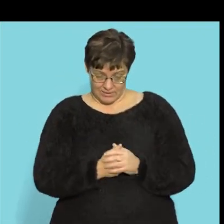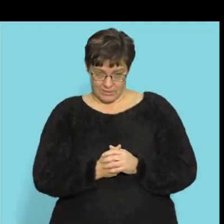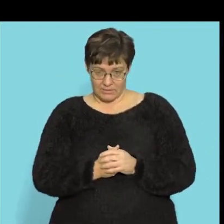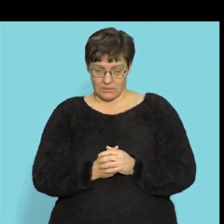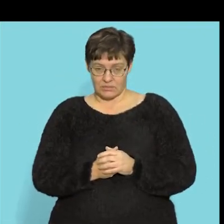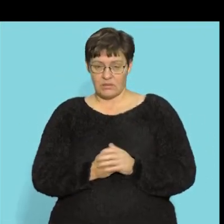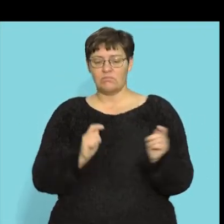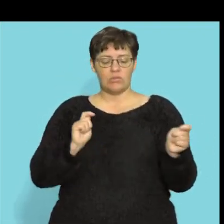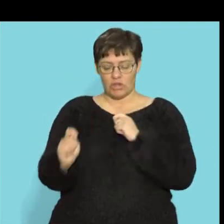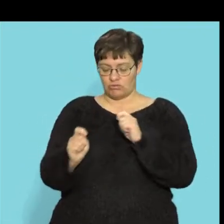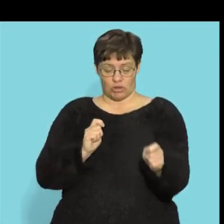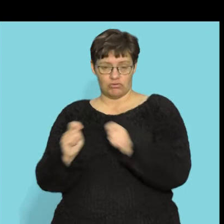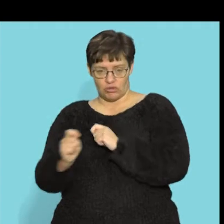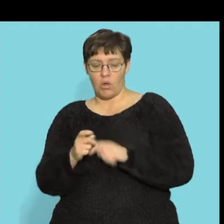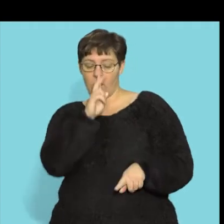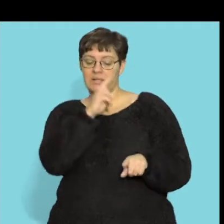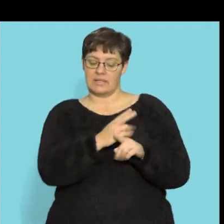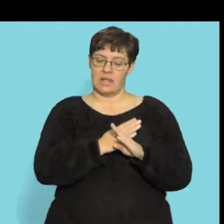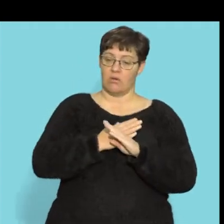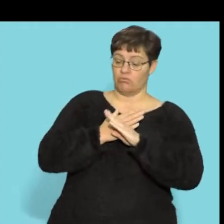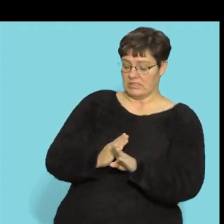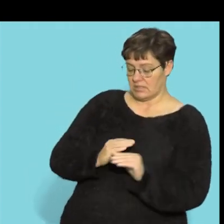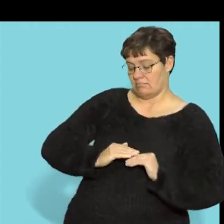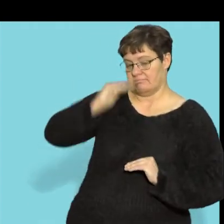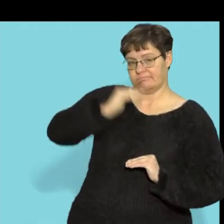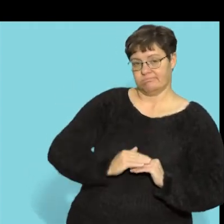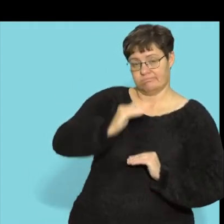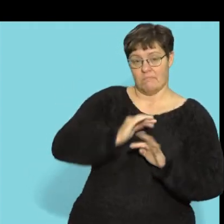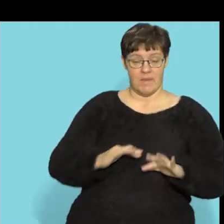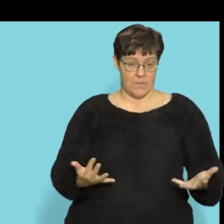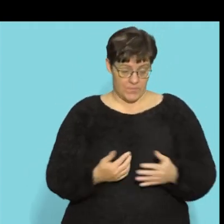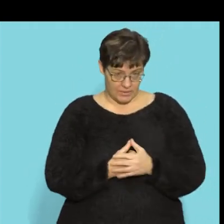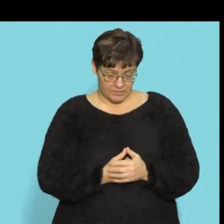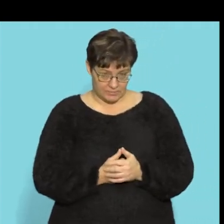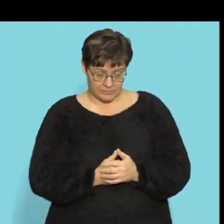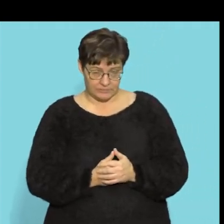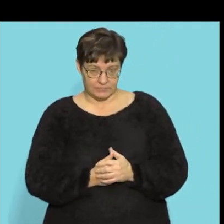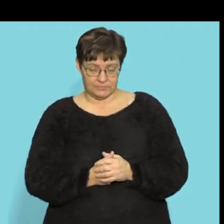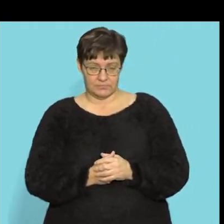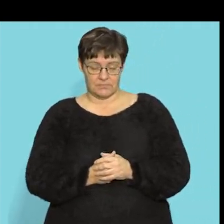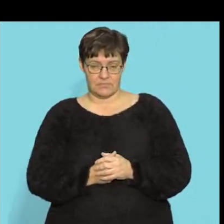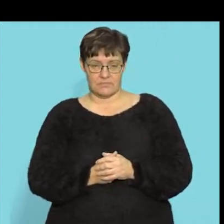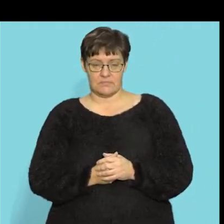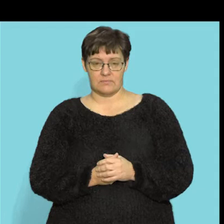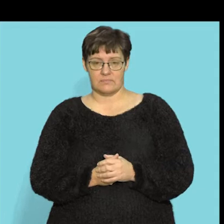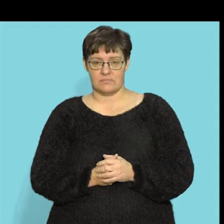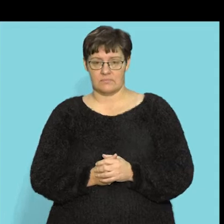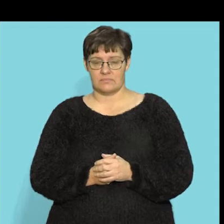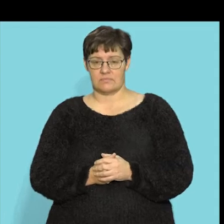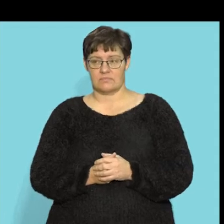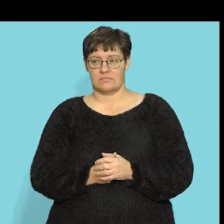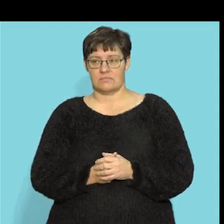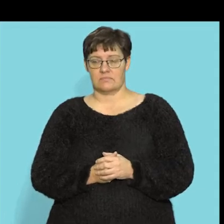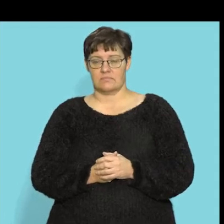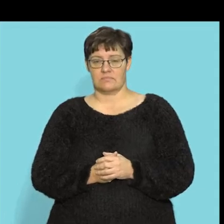by changing either length, temperature, diameter, how does that affect the resistance of that material,